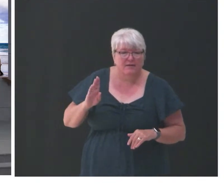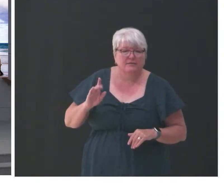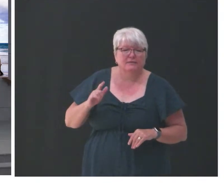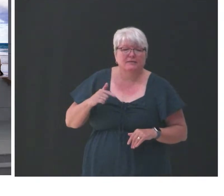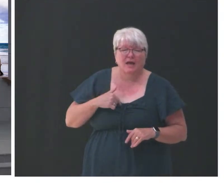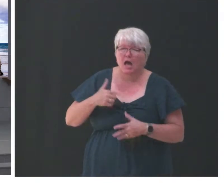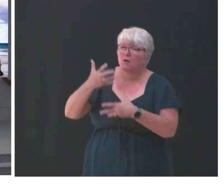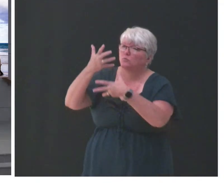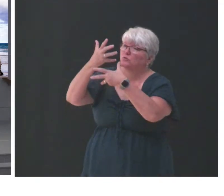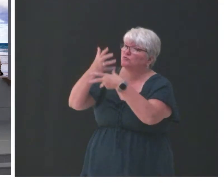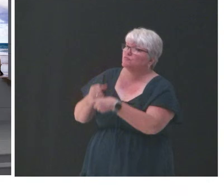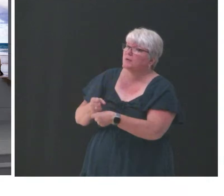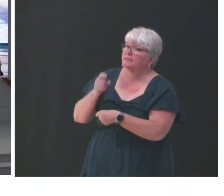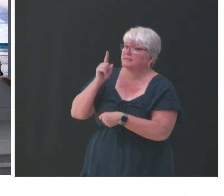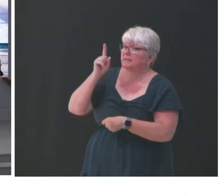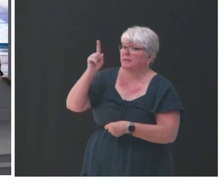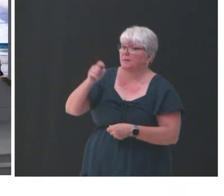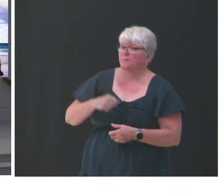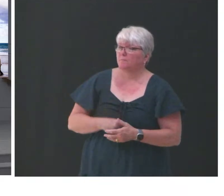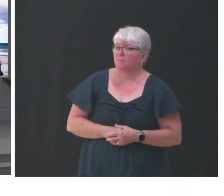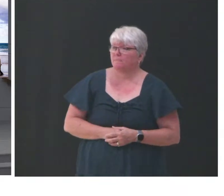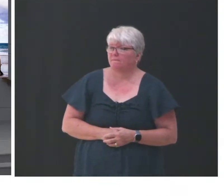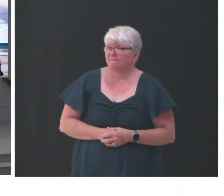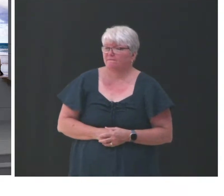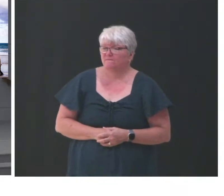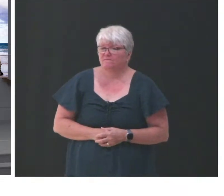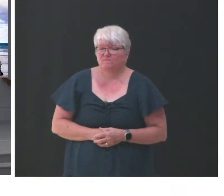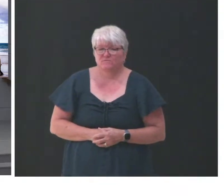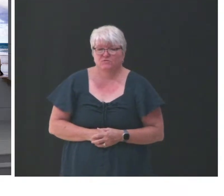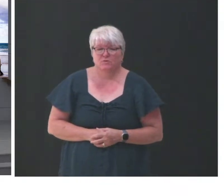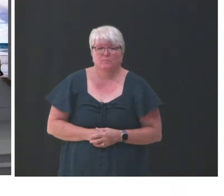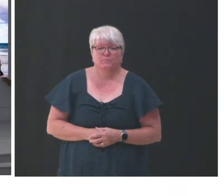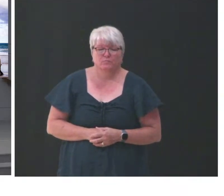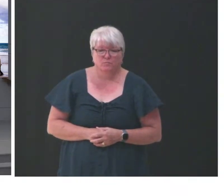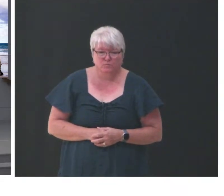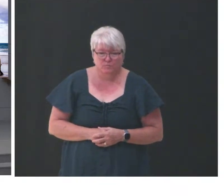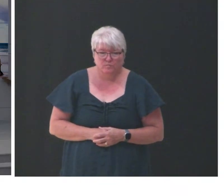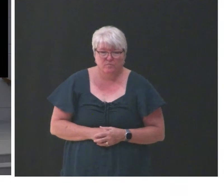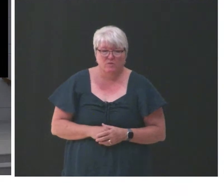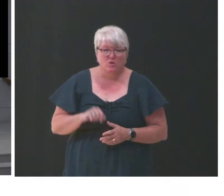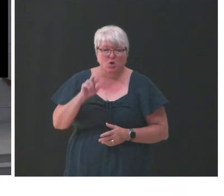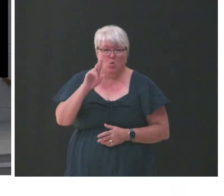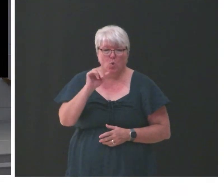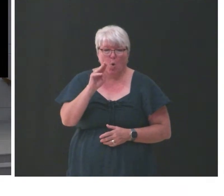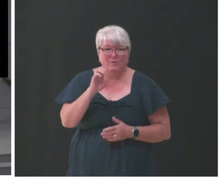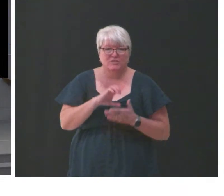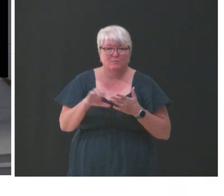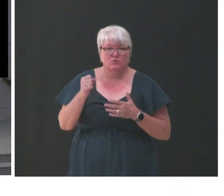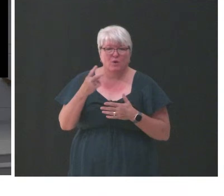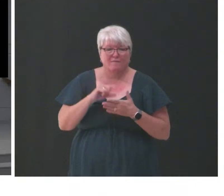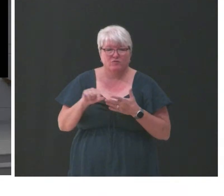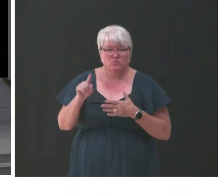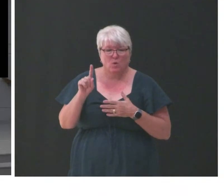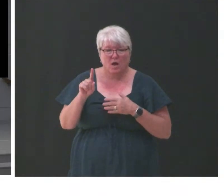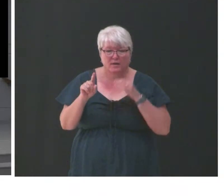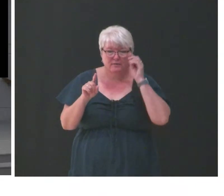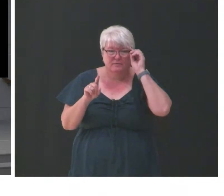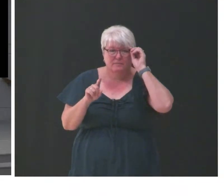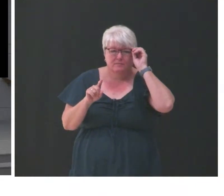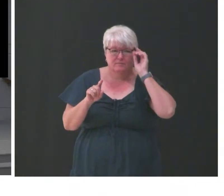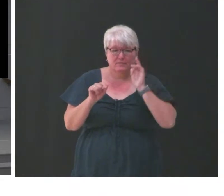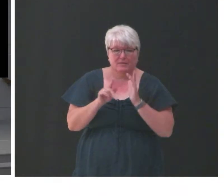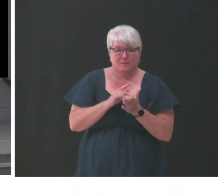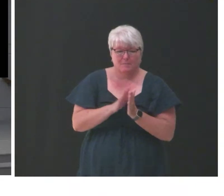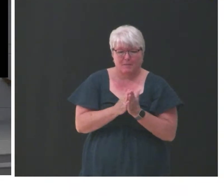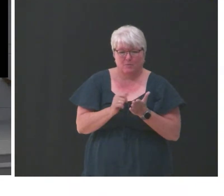and I will trust in him. So Romans 12:1. Romans 12:1, you know, Bible, you turn to it, page